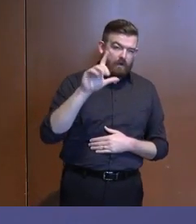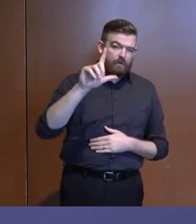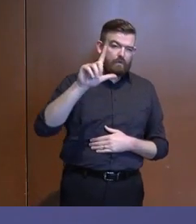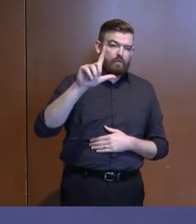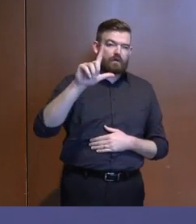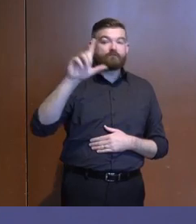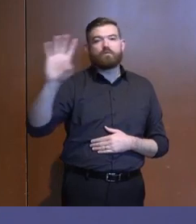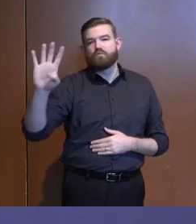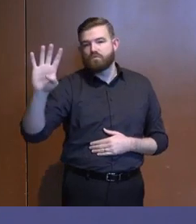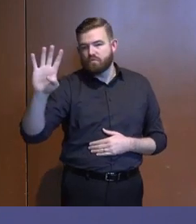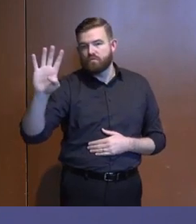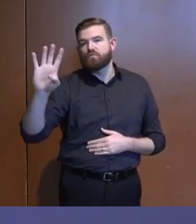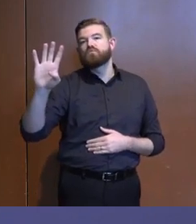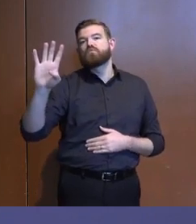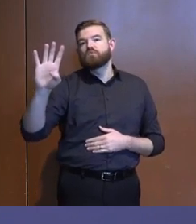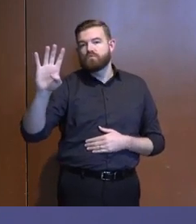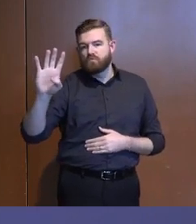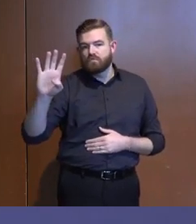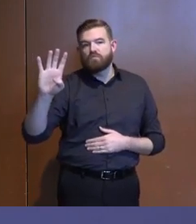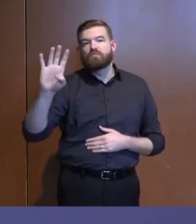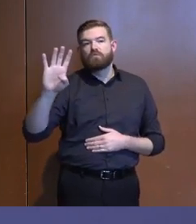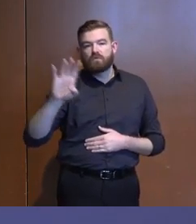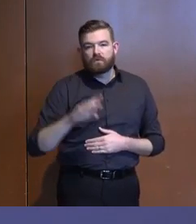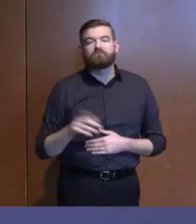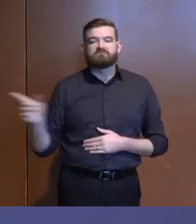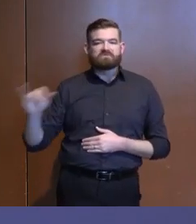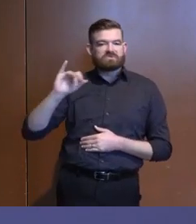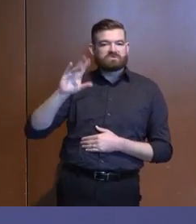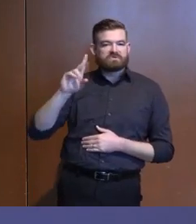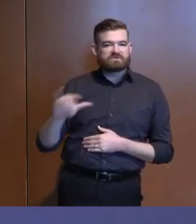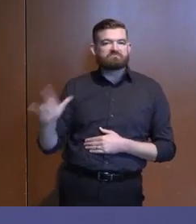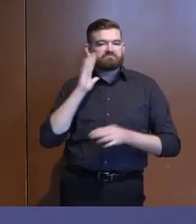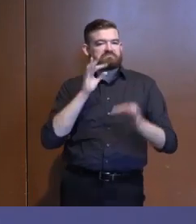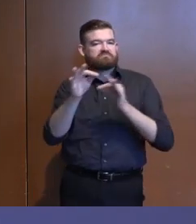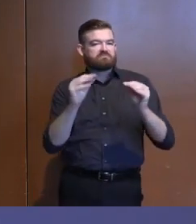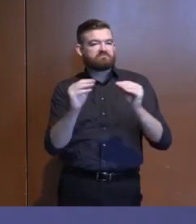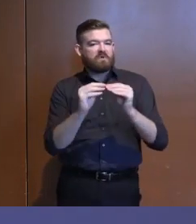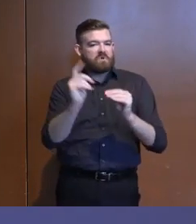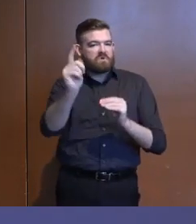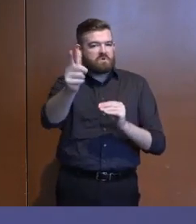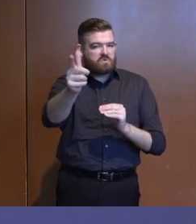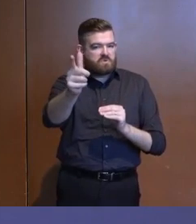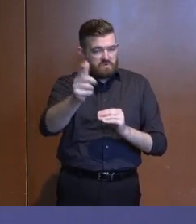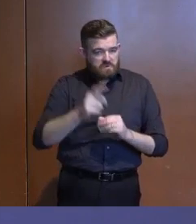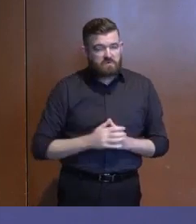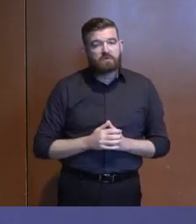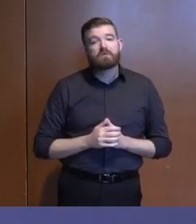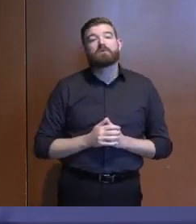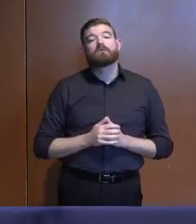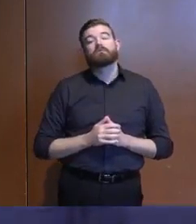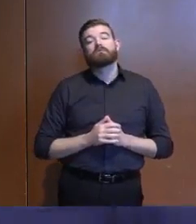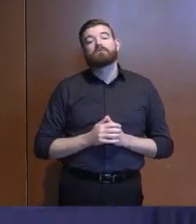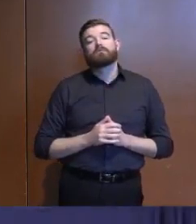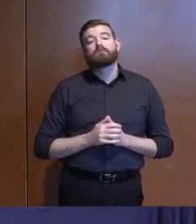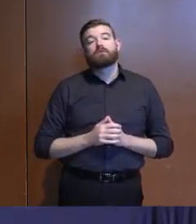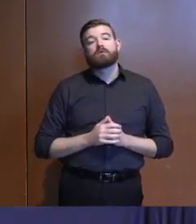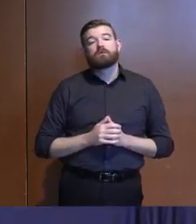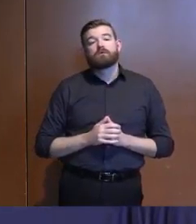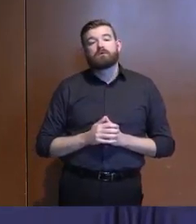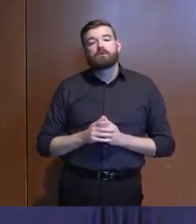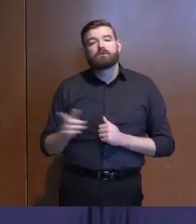11,124. Again, as usual, Judy will give you some more color on those positives, broad demographics, including county